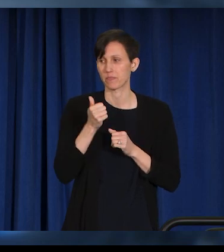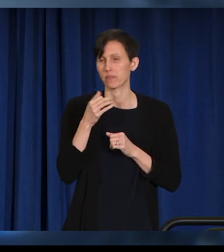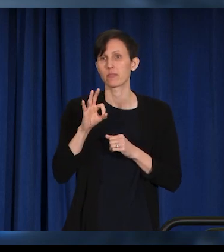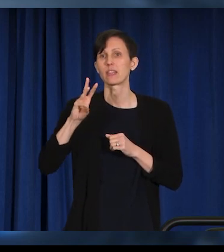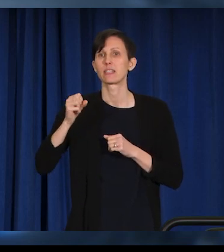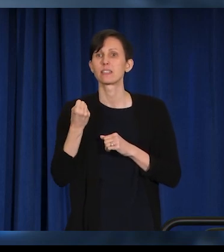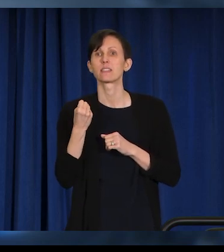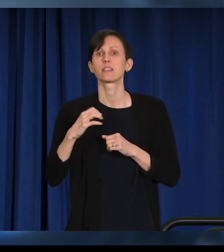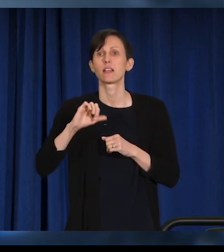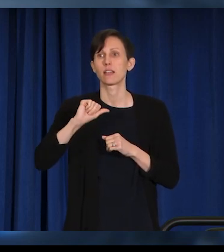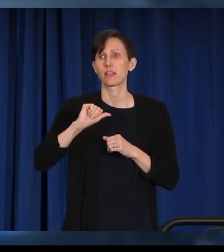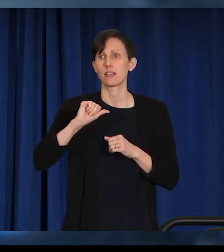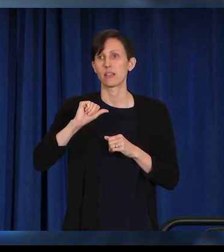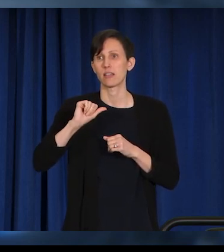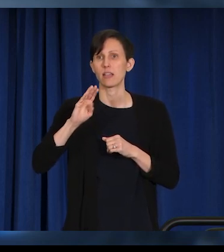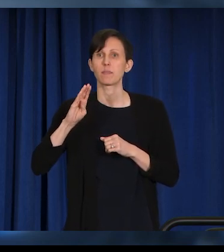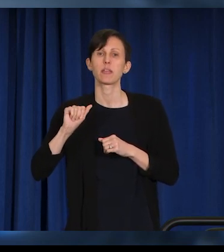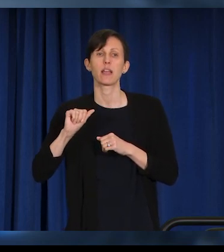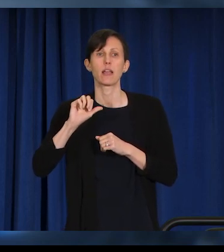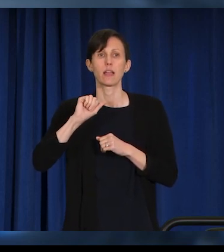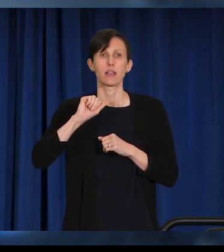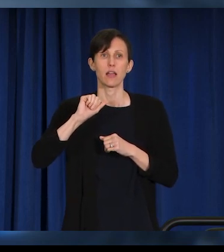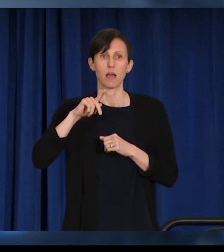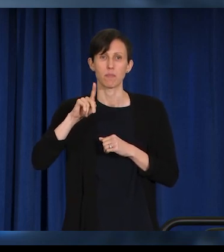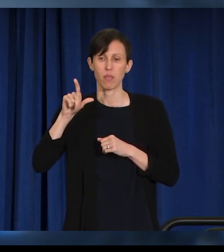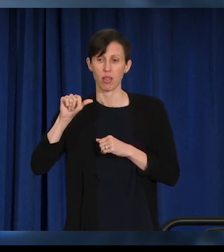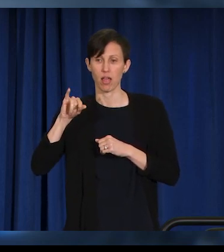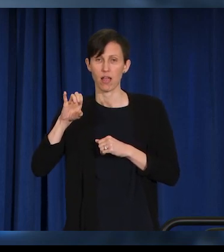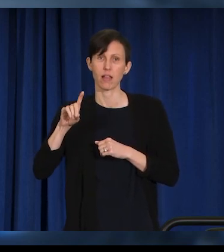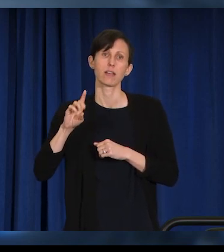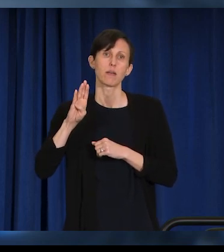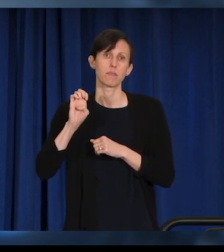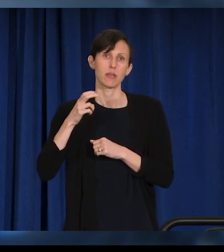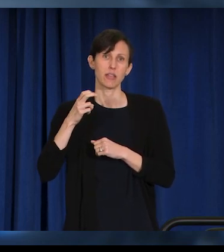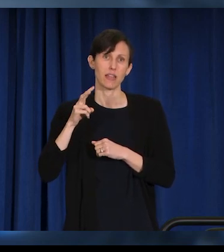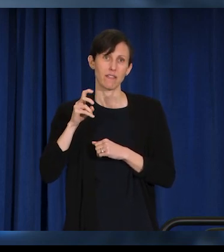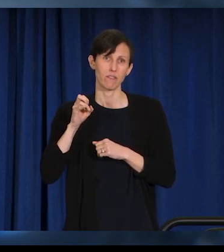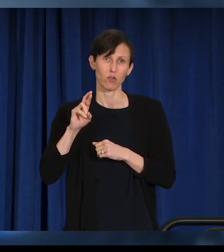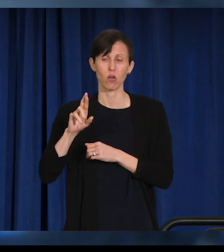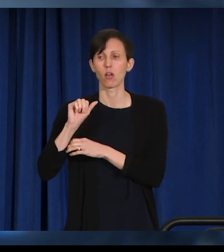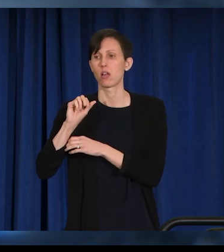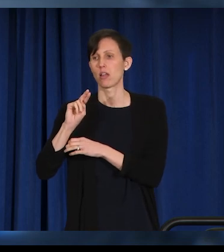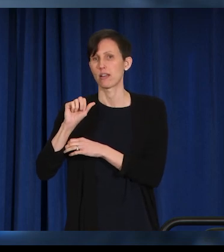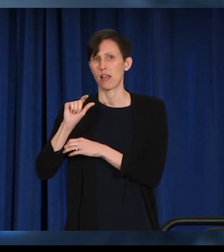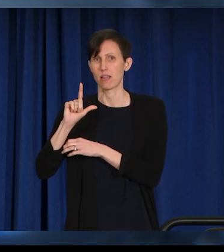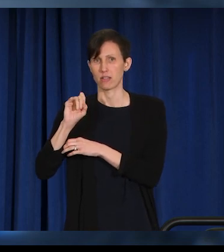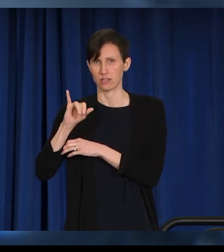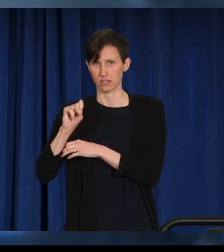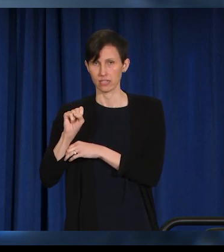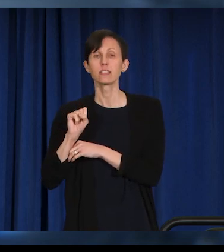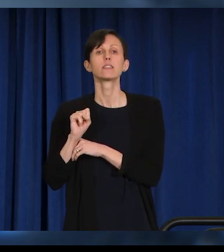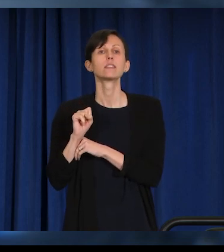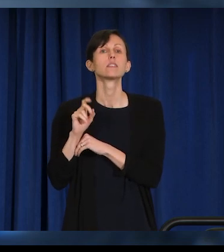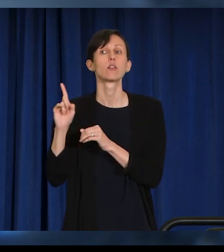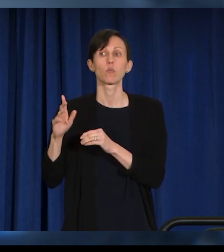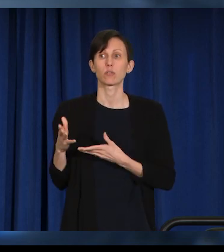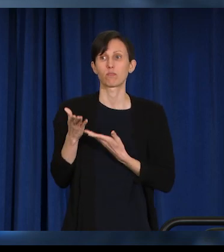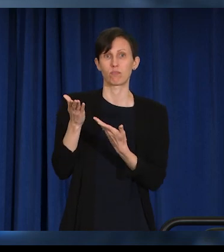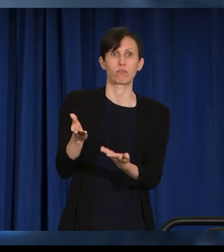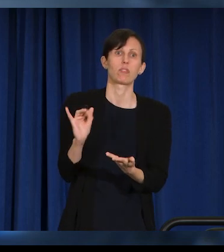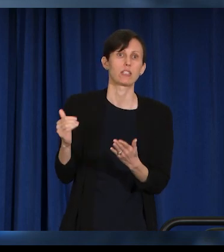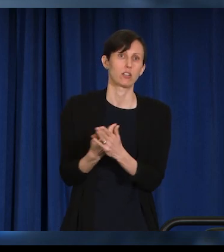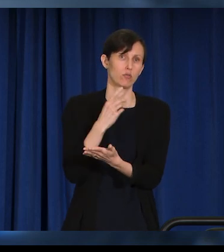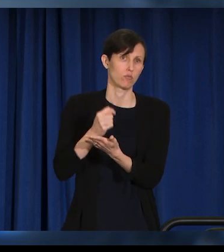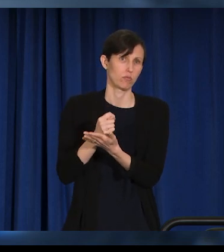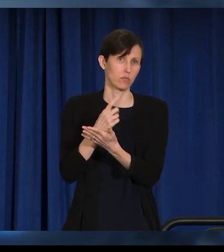applied behavioral analysis, or ABA therapy, for autistic children was introduced as a treatment. ABA